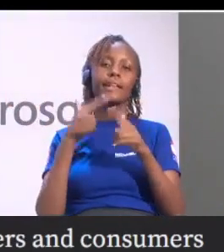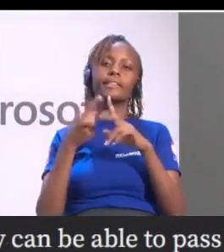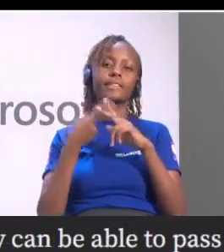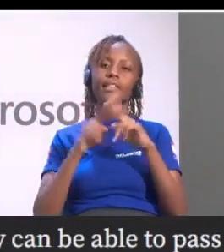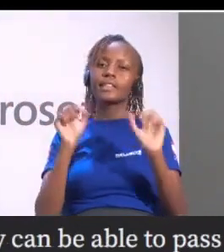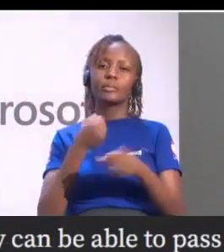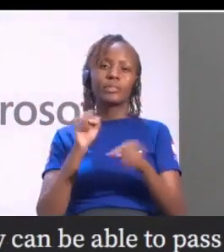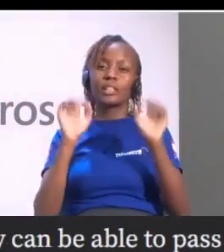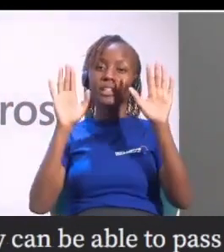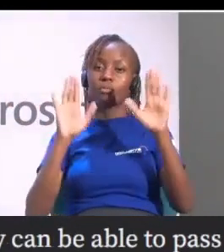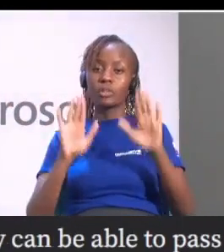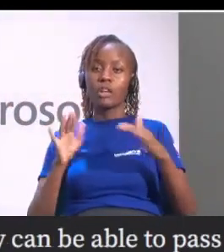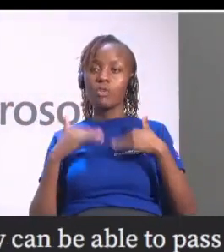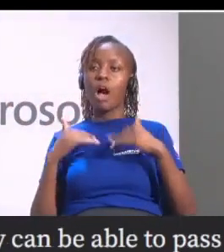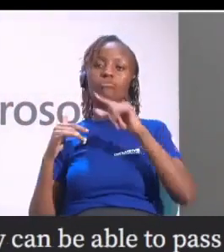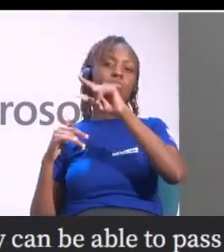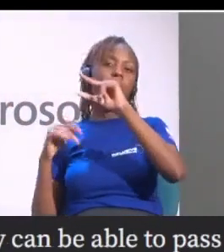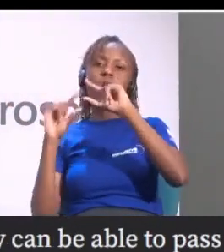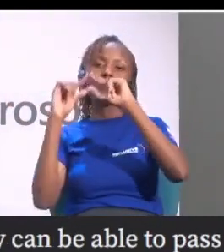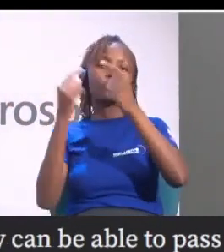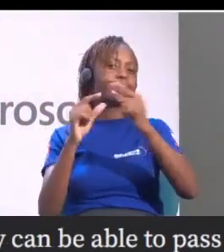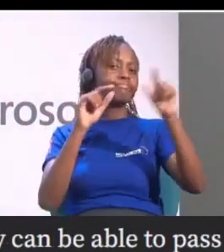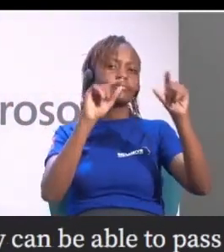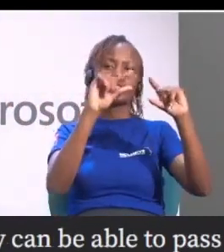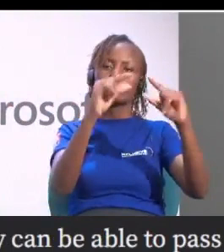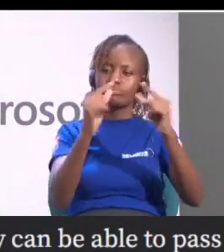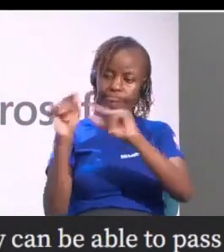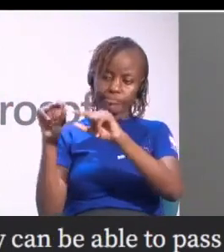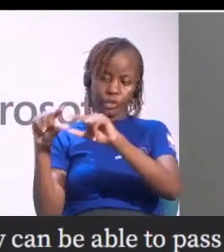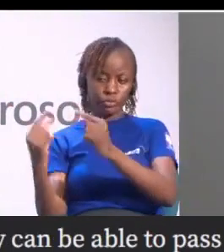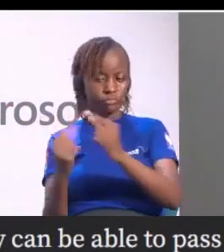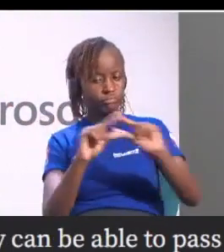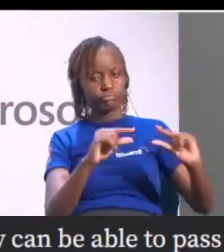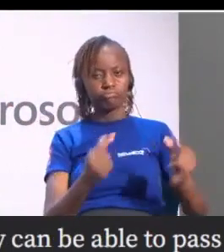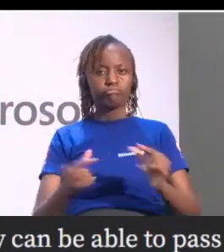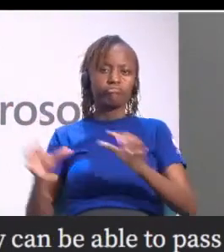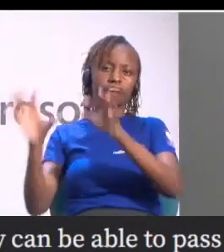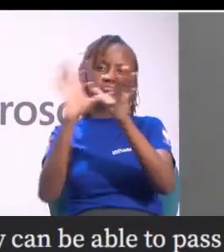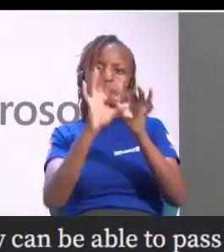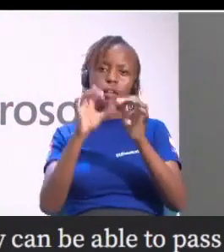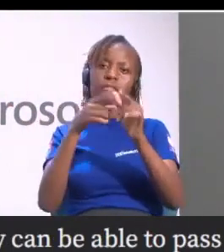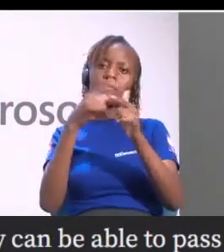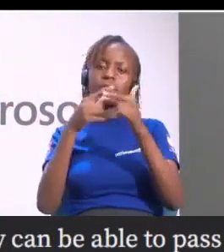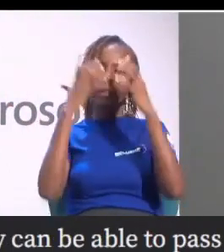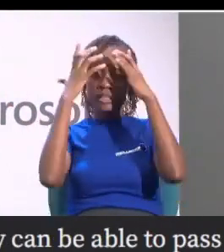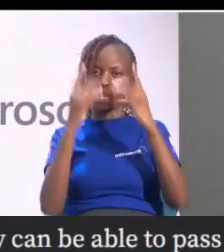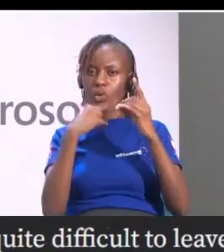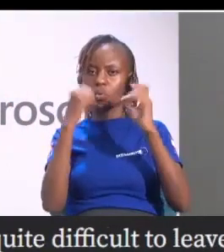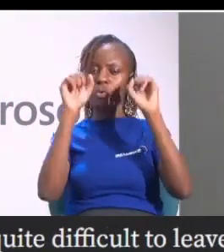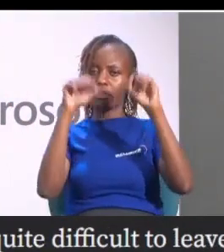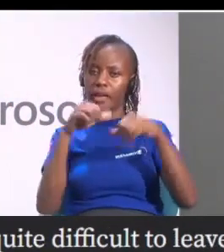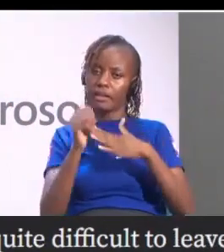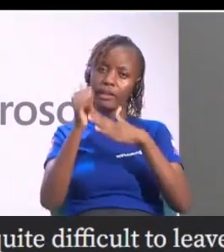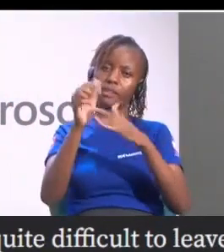good in terms of setting foundation, so that we just hit the ground, and then they can be able to decide who to be able to spearhead from a country